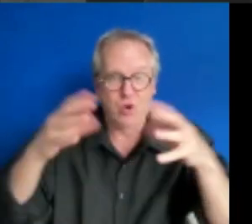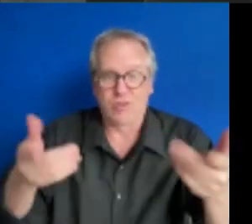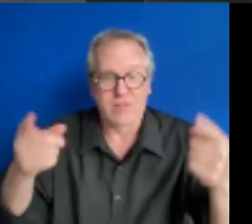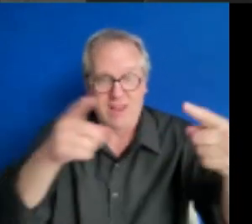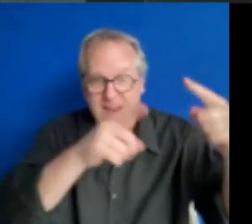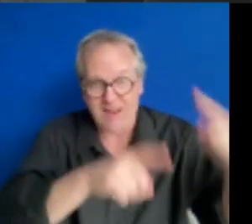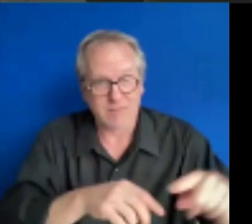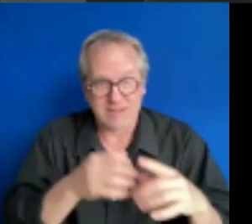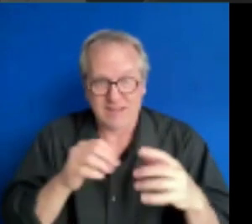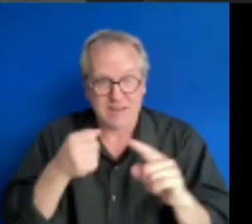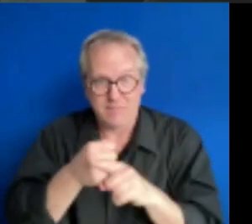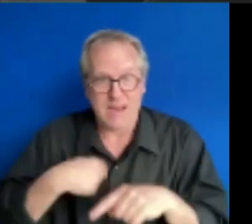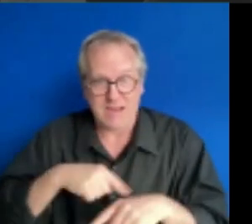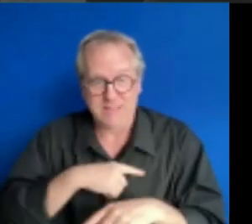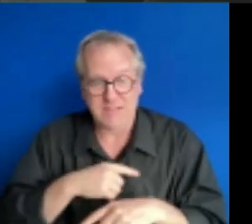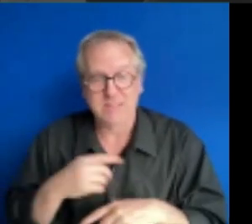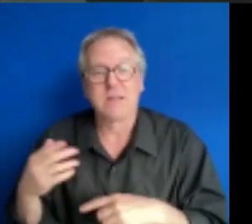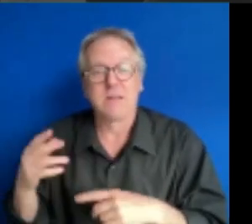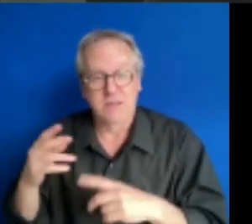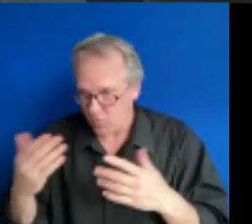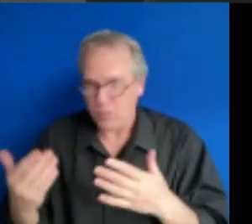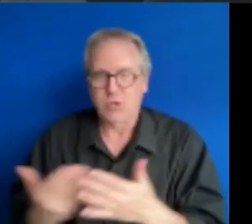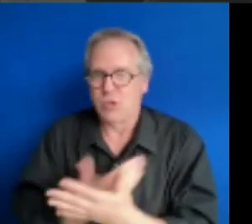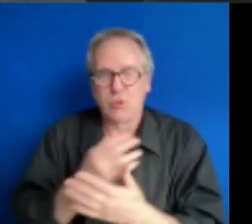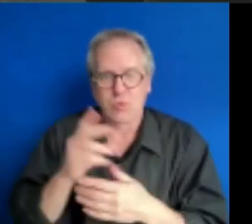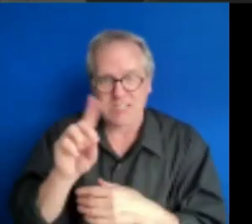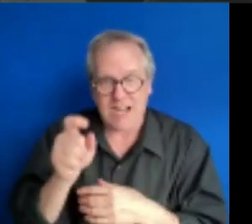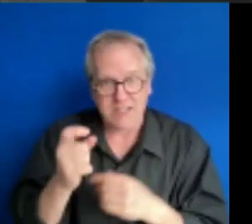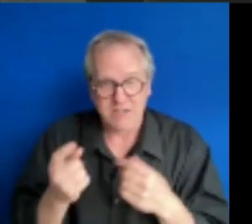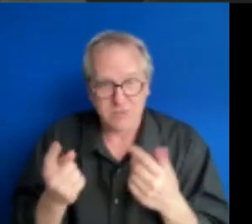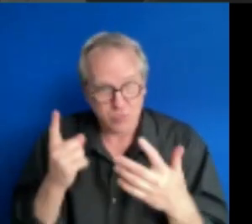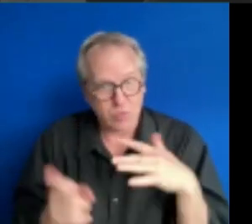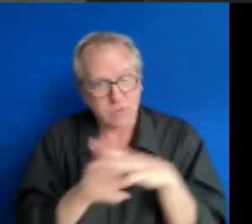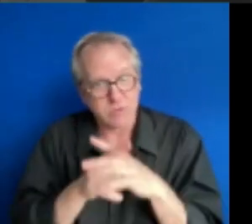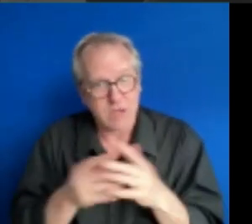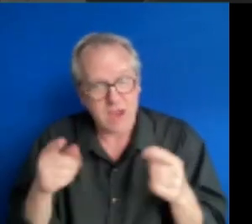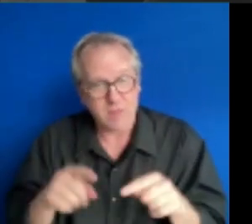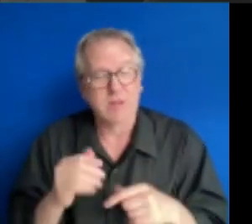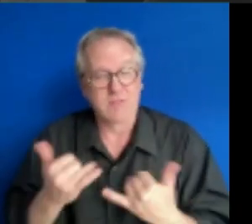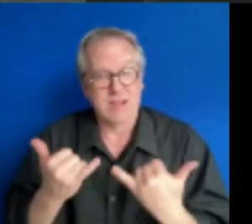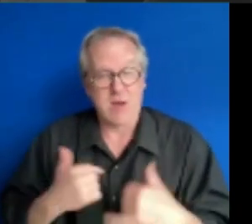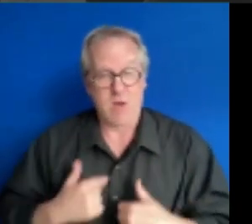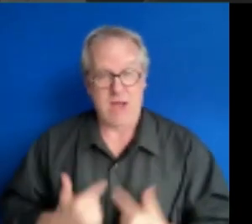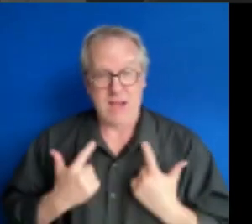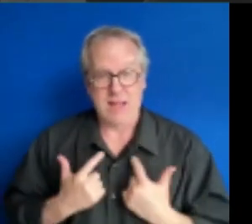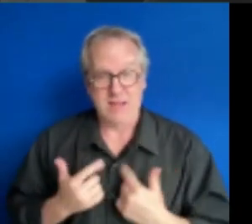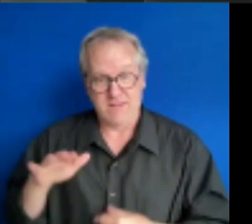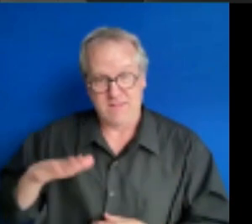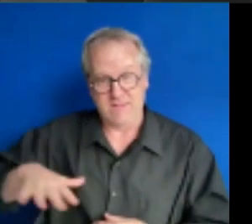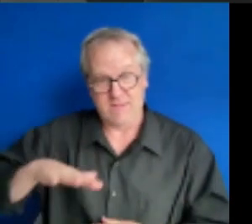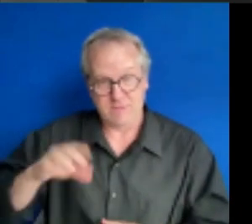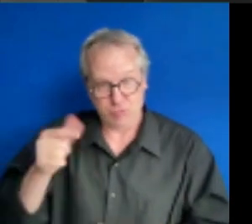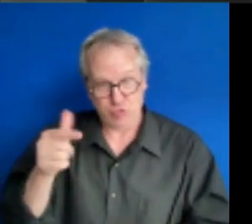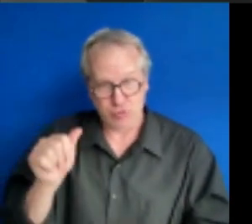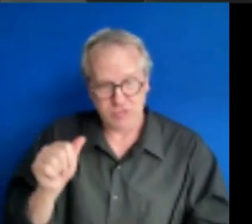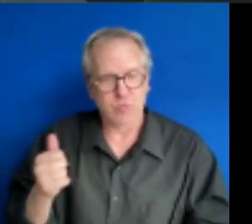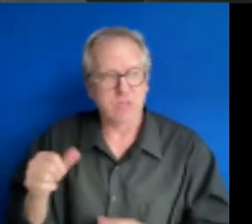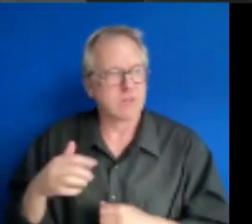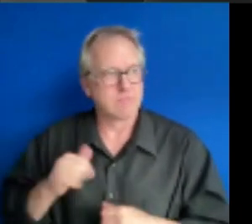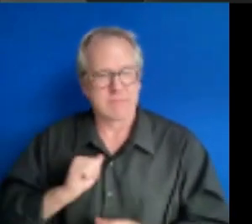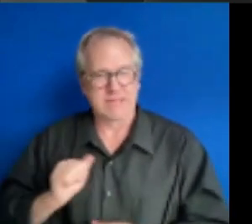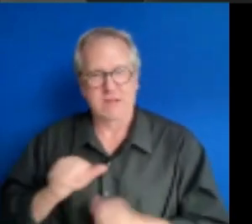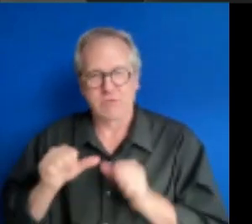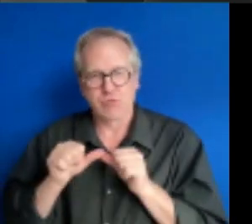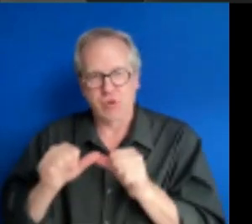and impacts us, we're going to come up with new diagnoses. I currently live with a chronic illness